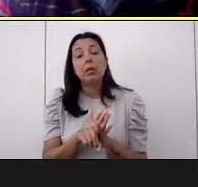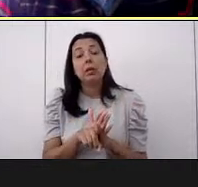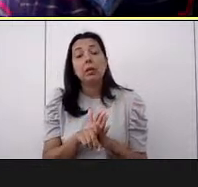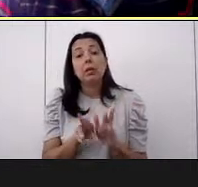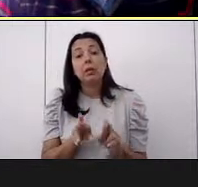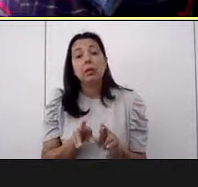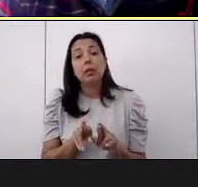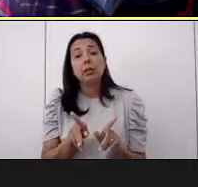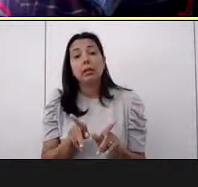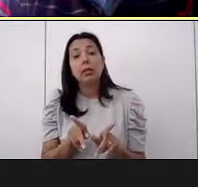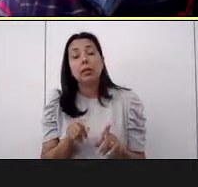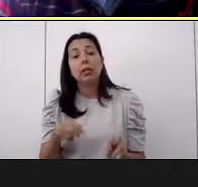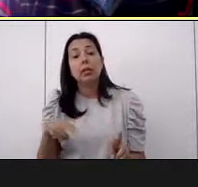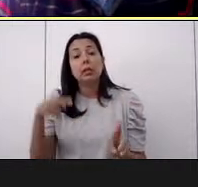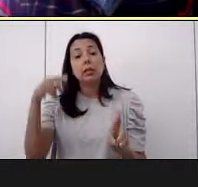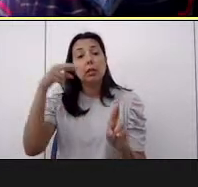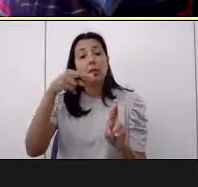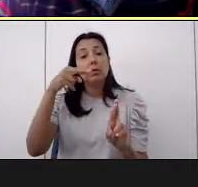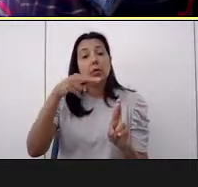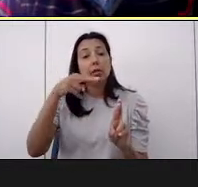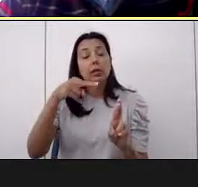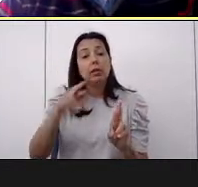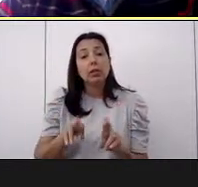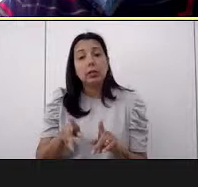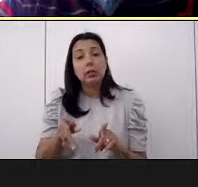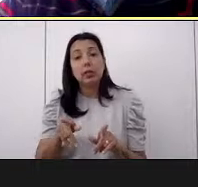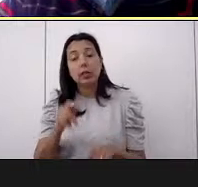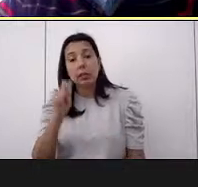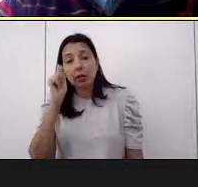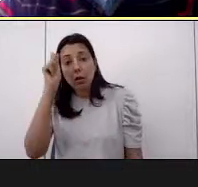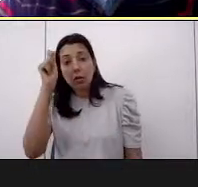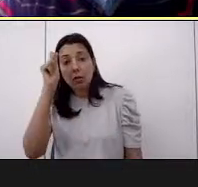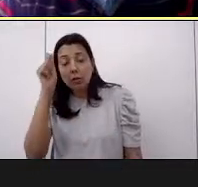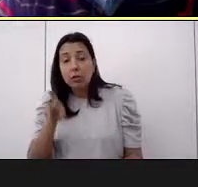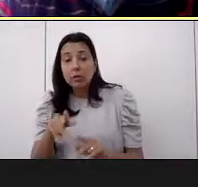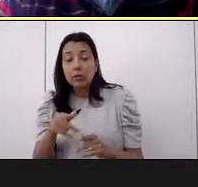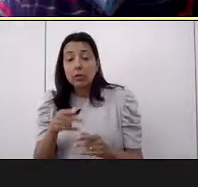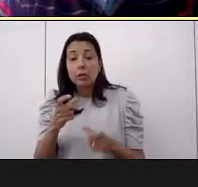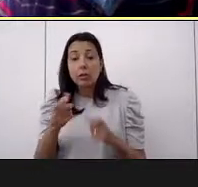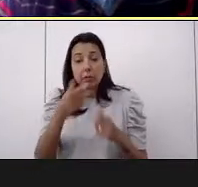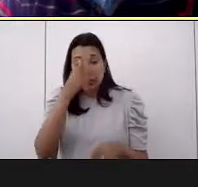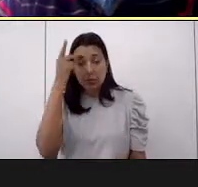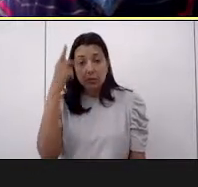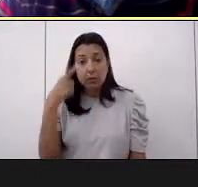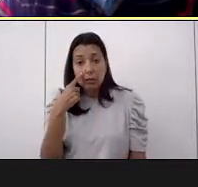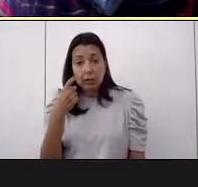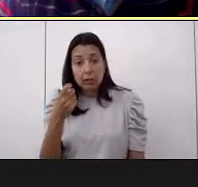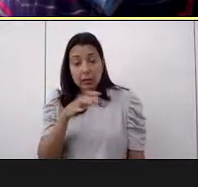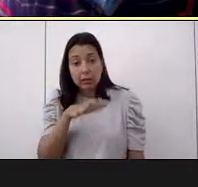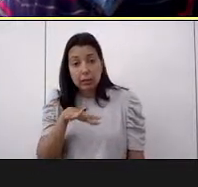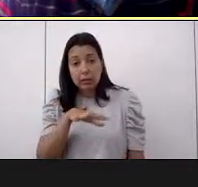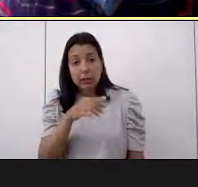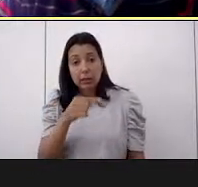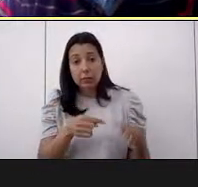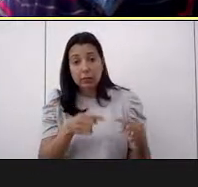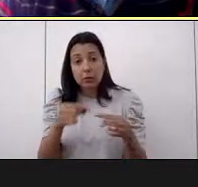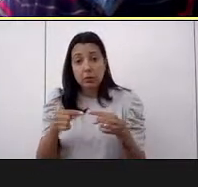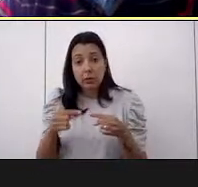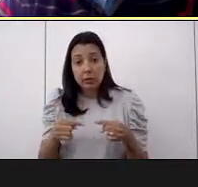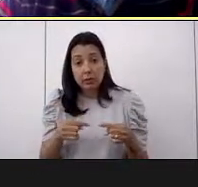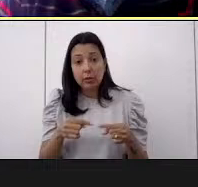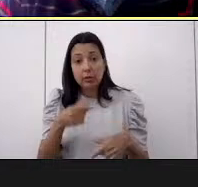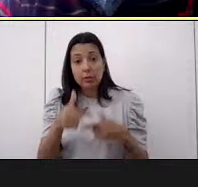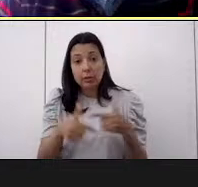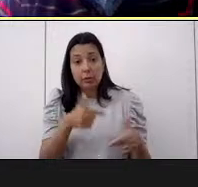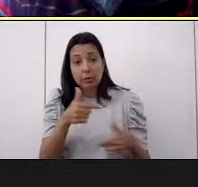in policymaking as a result of the increasing power of the courts. It questions the widespread idea